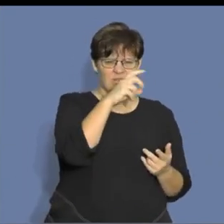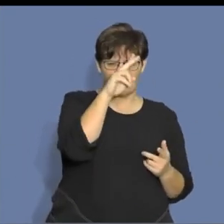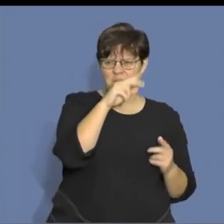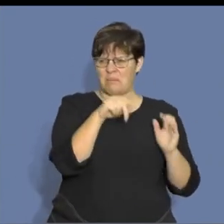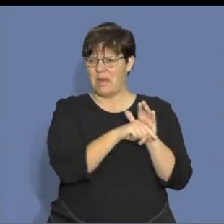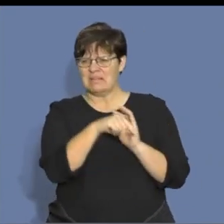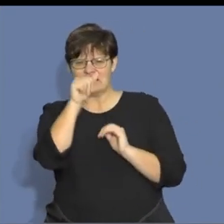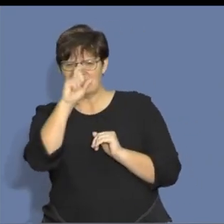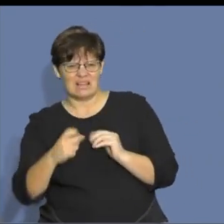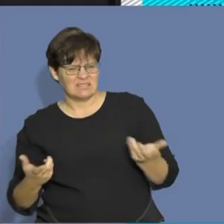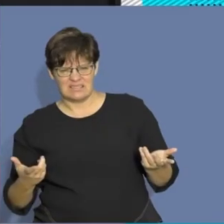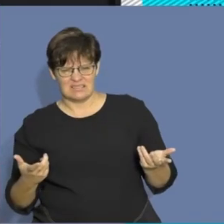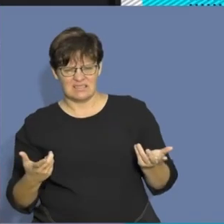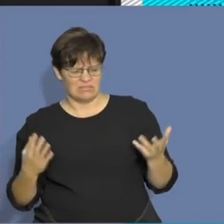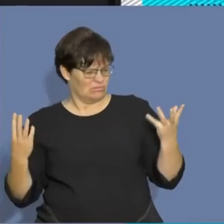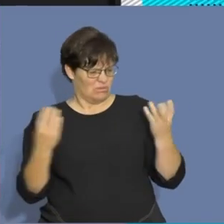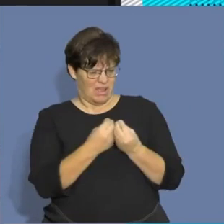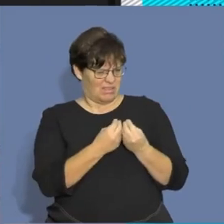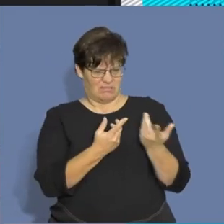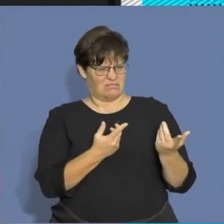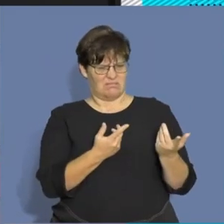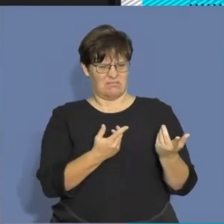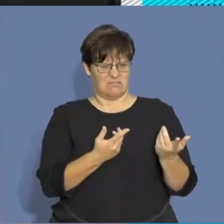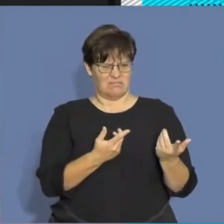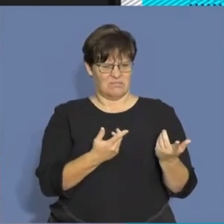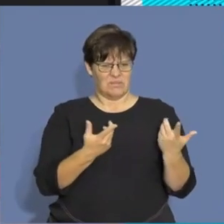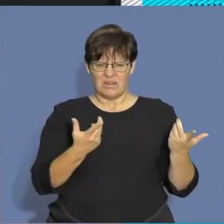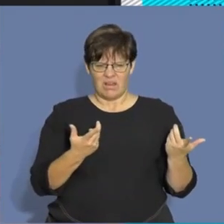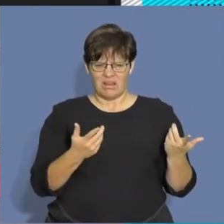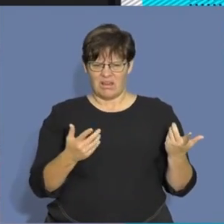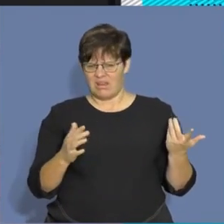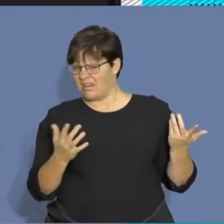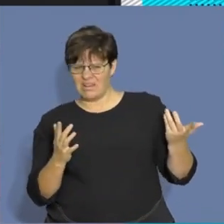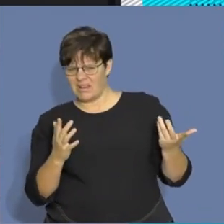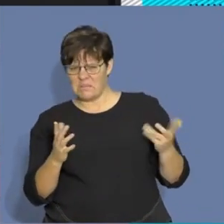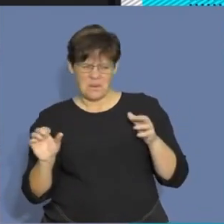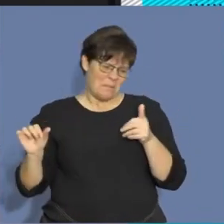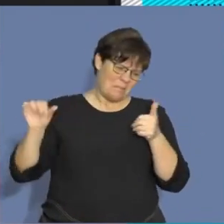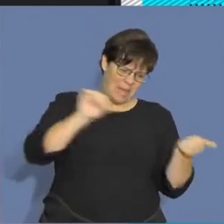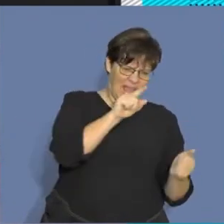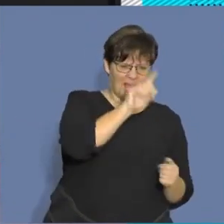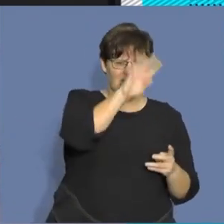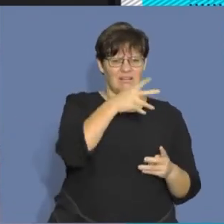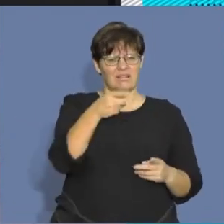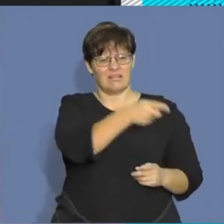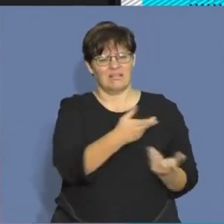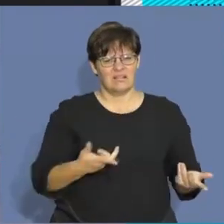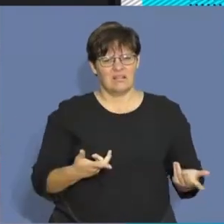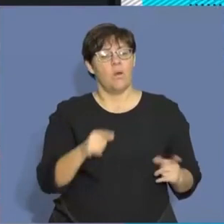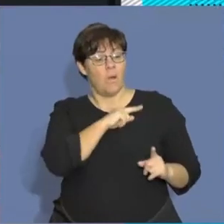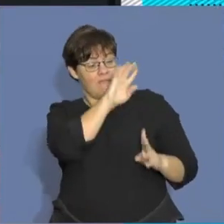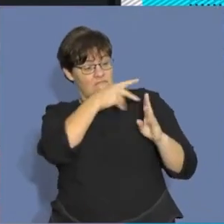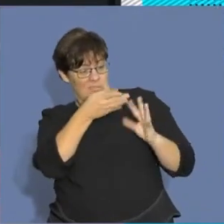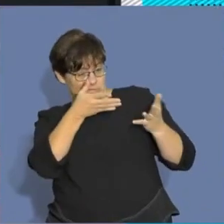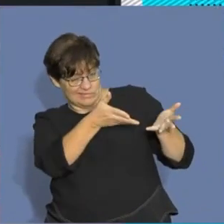one square. So how do I do this? How do I get it back into this format? Because once it's in that